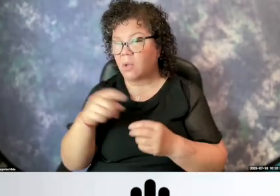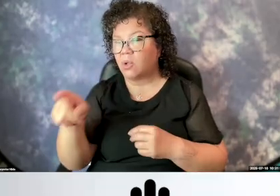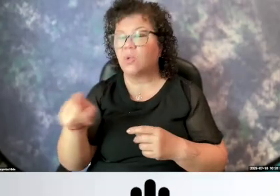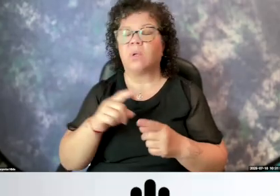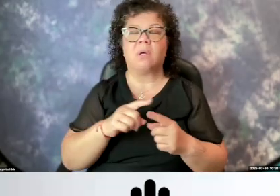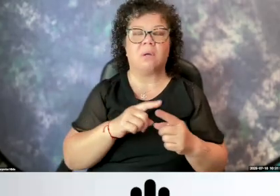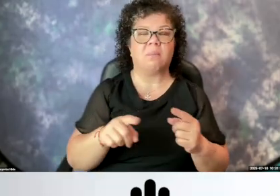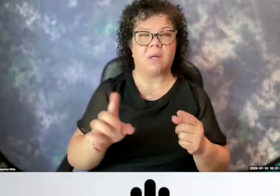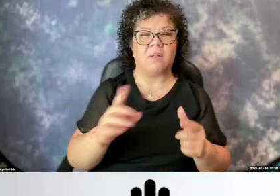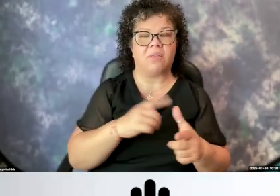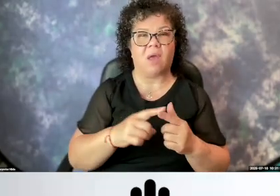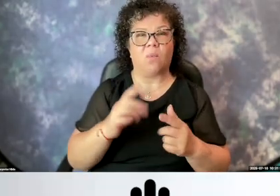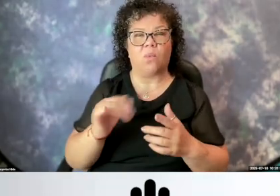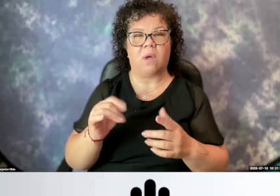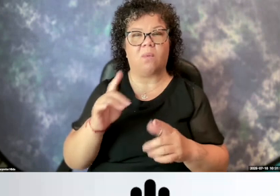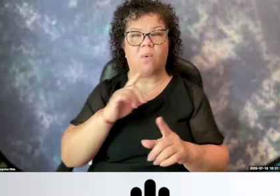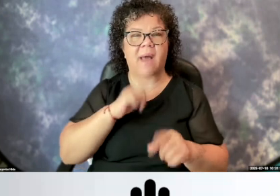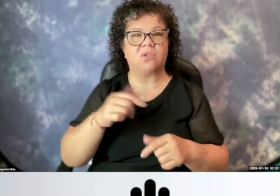So,